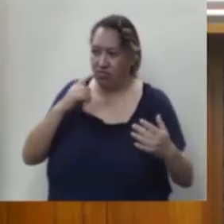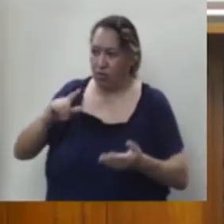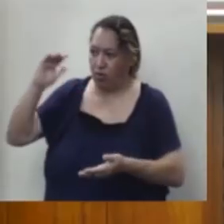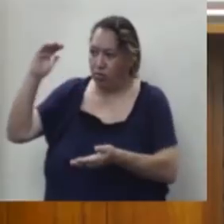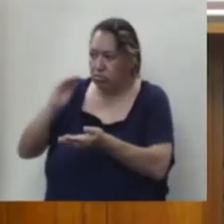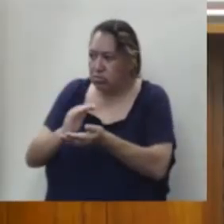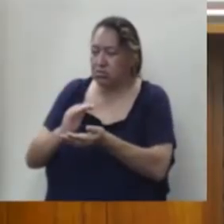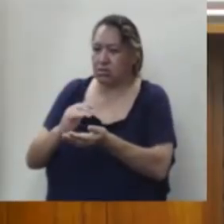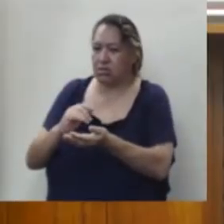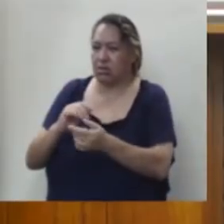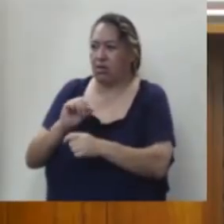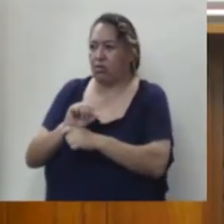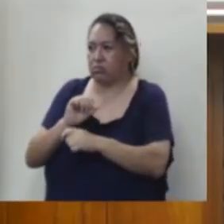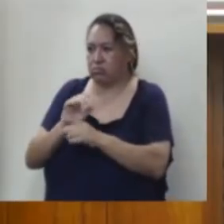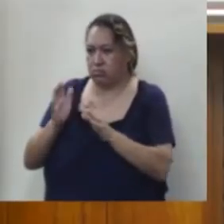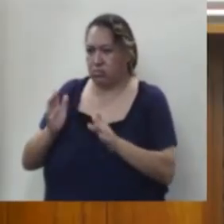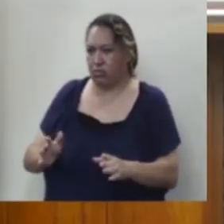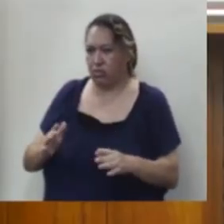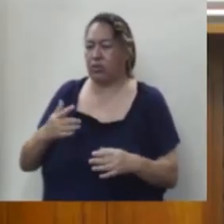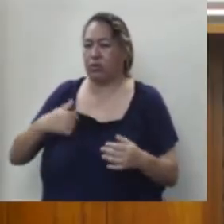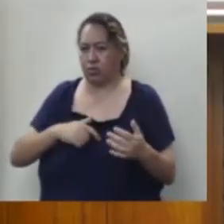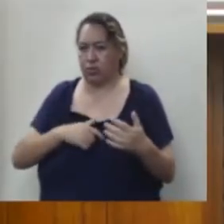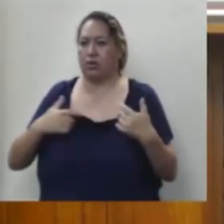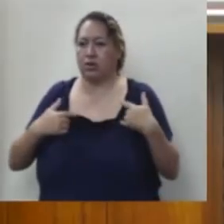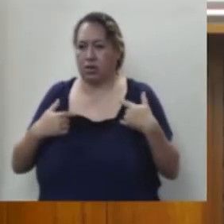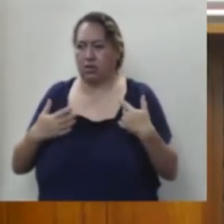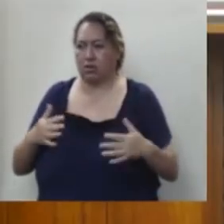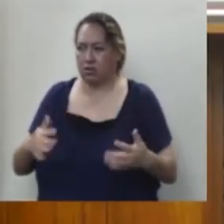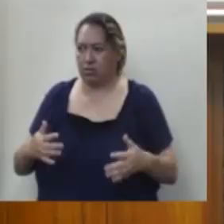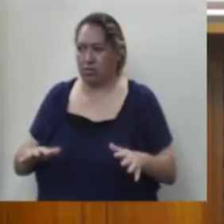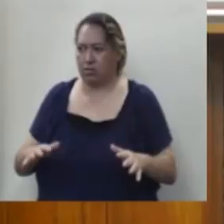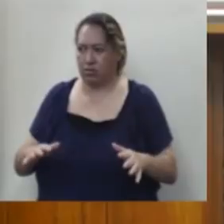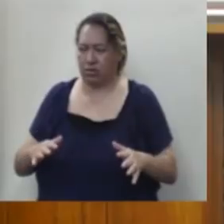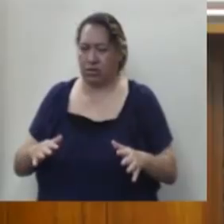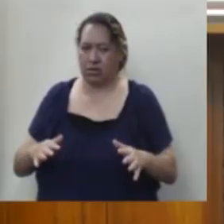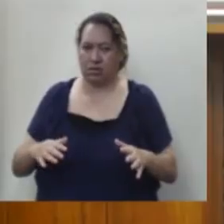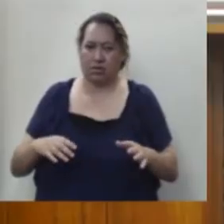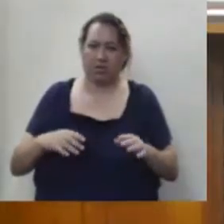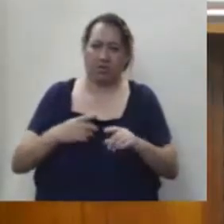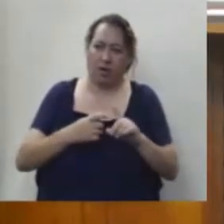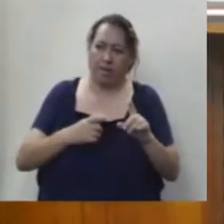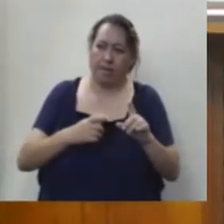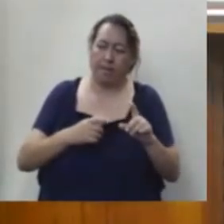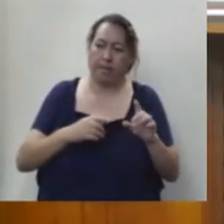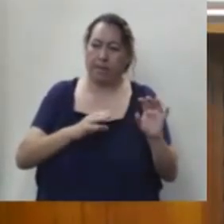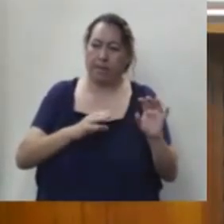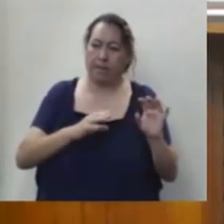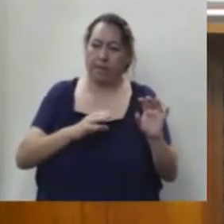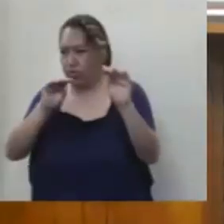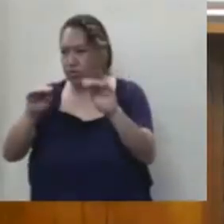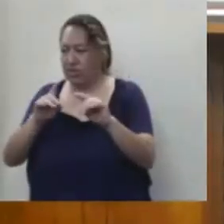already a movement of moving people from various agencies over to Department of